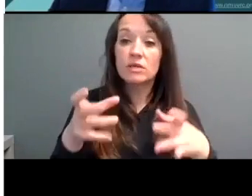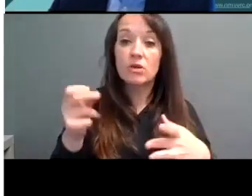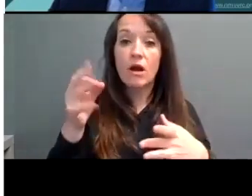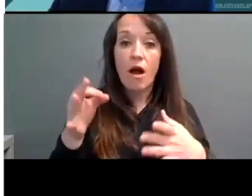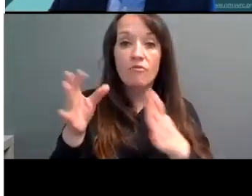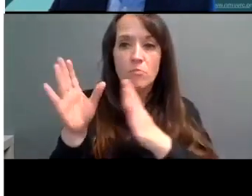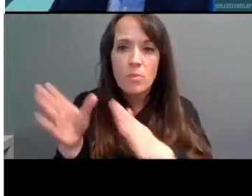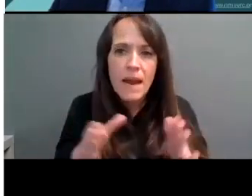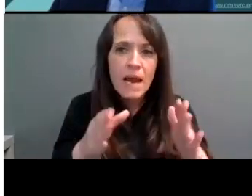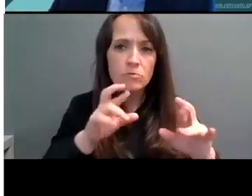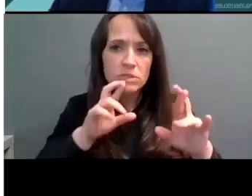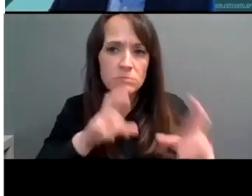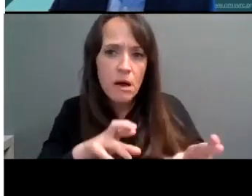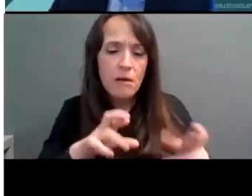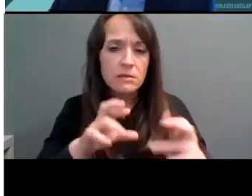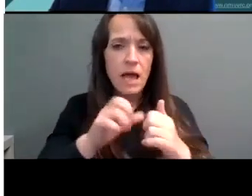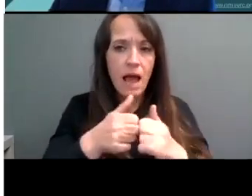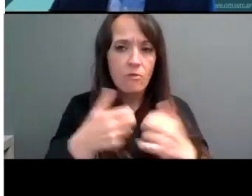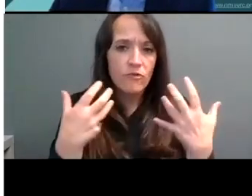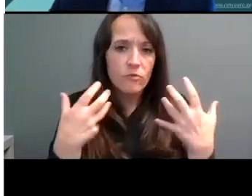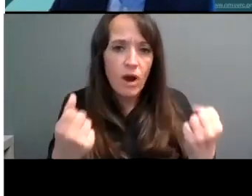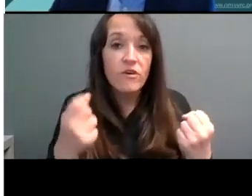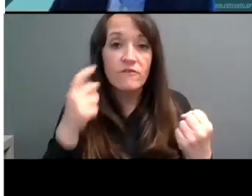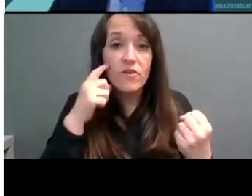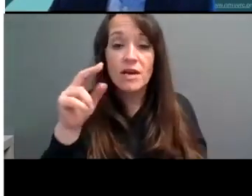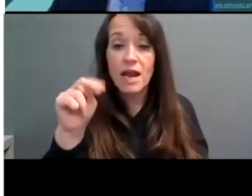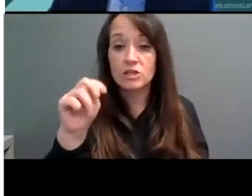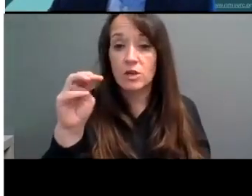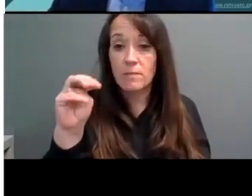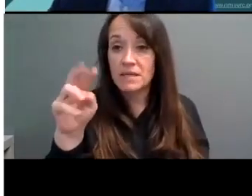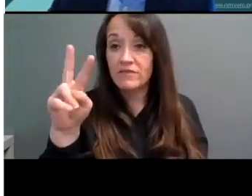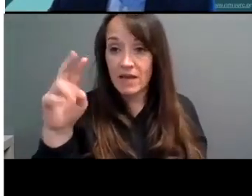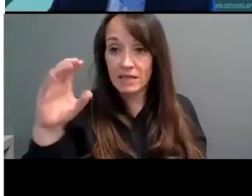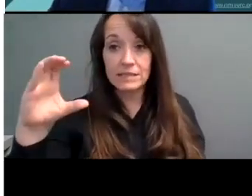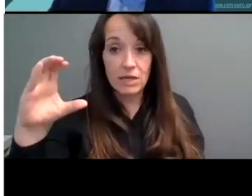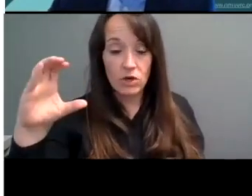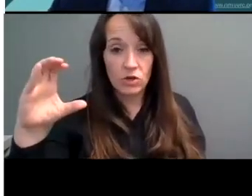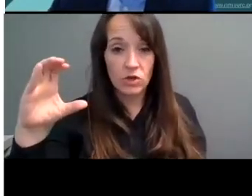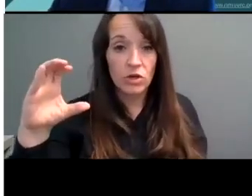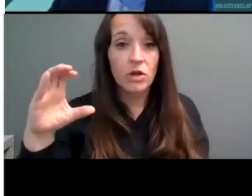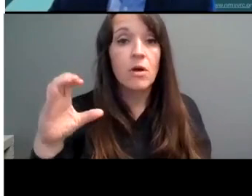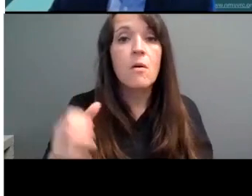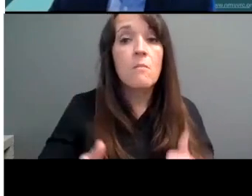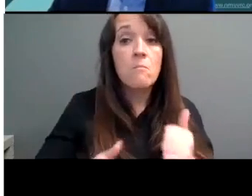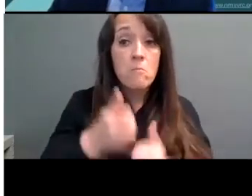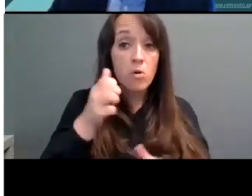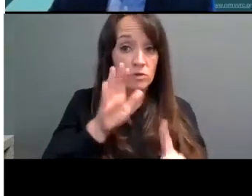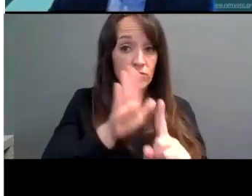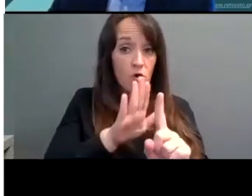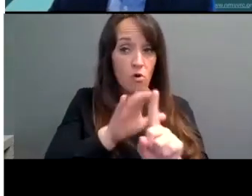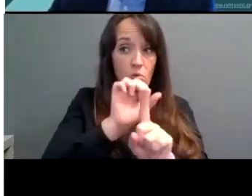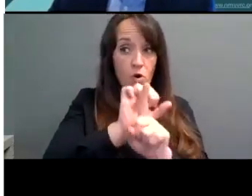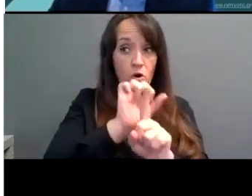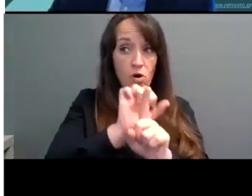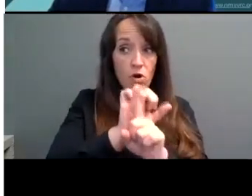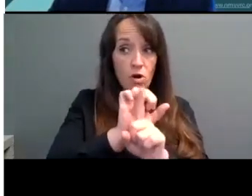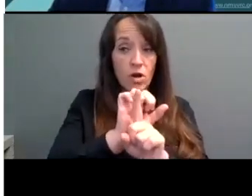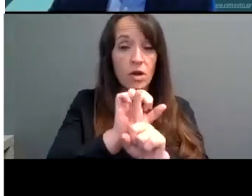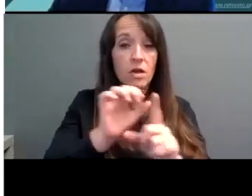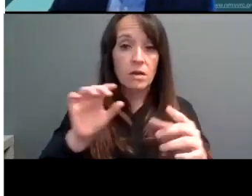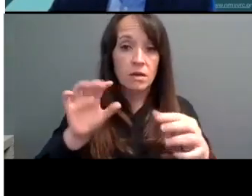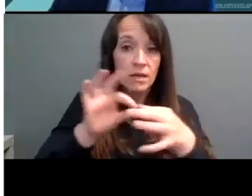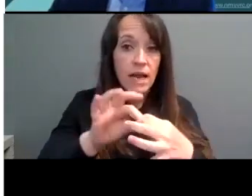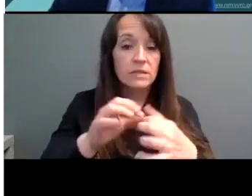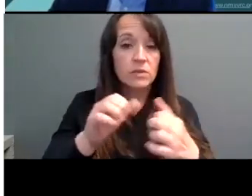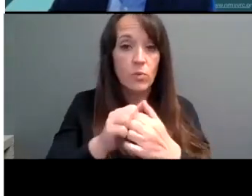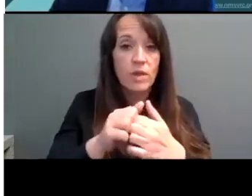Preparedness, Response, and Recovery for the National Mass Violence Center. The majority of Dr. Reingold's work has been in the area of crime